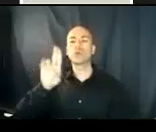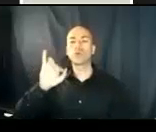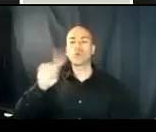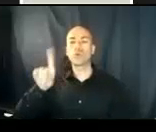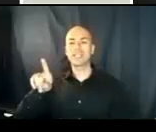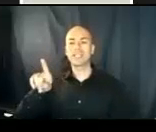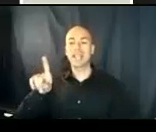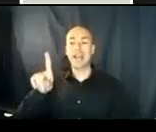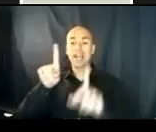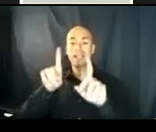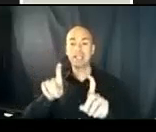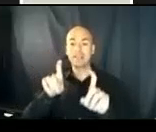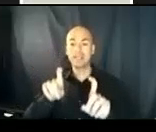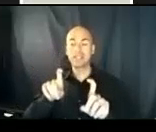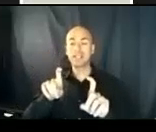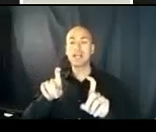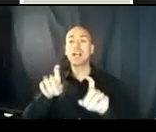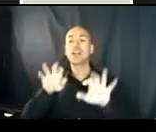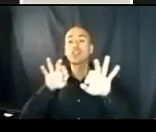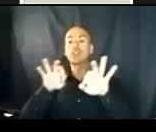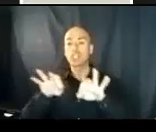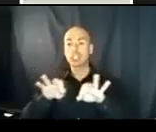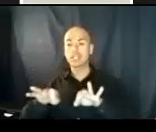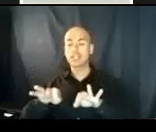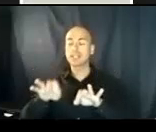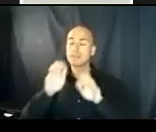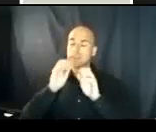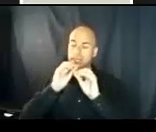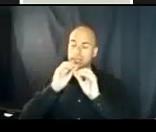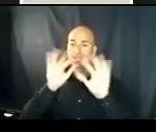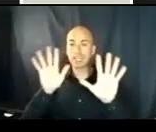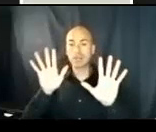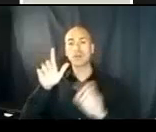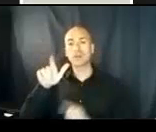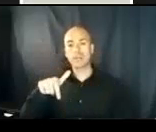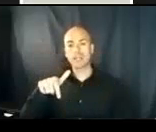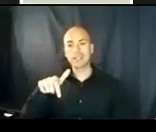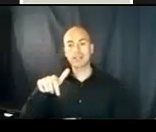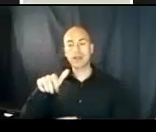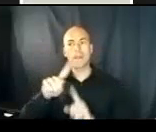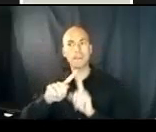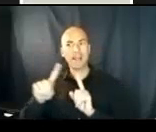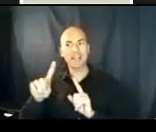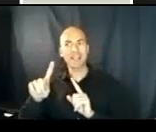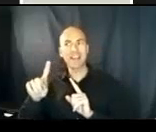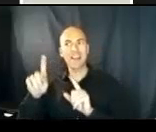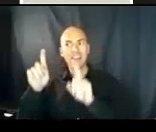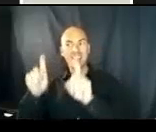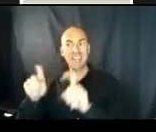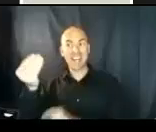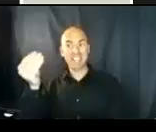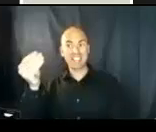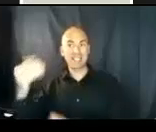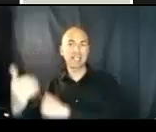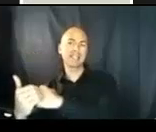the directions, but we're also very clear what do we want them to submit, how do we want them to submit it, provide the